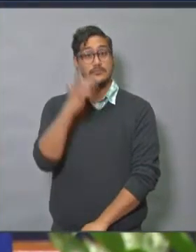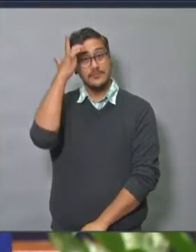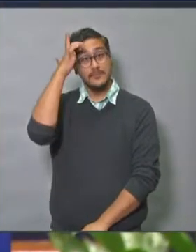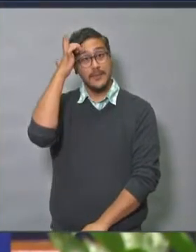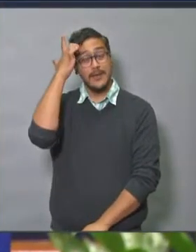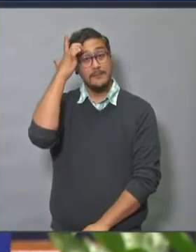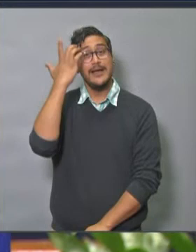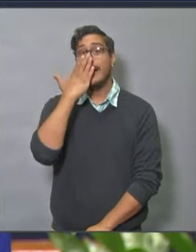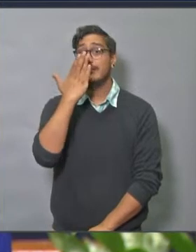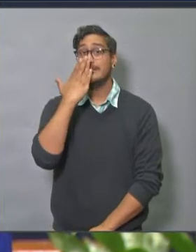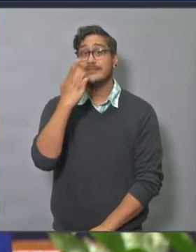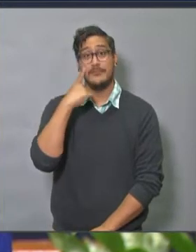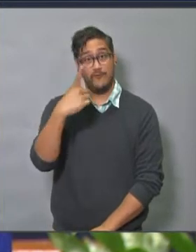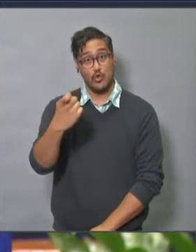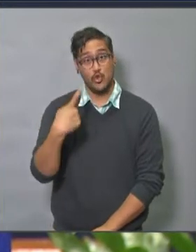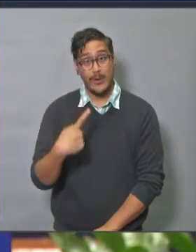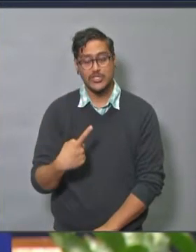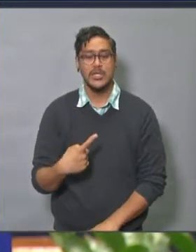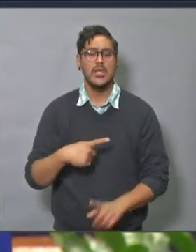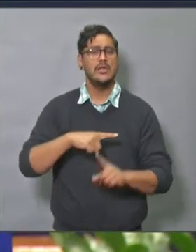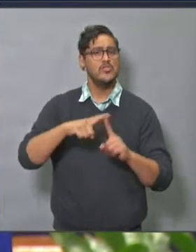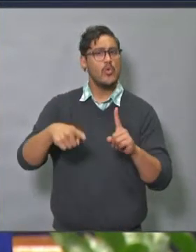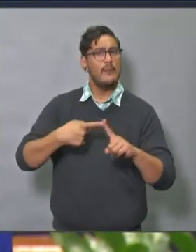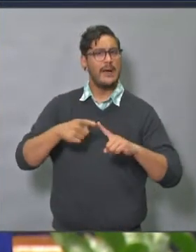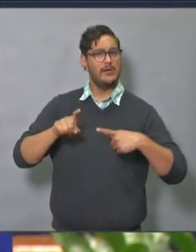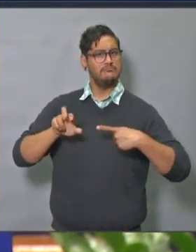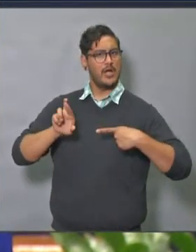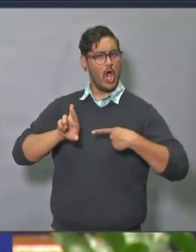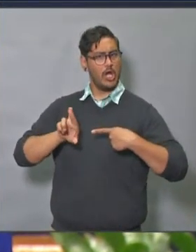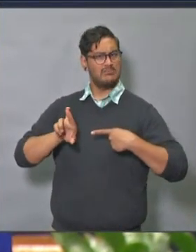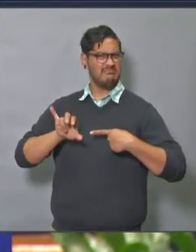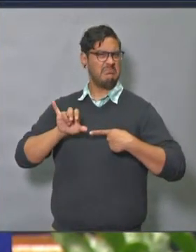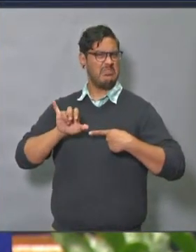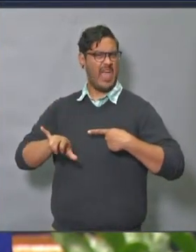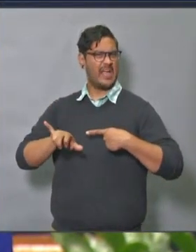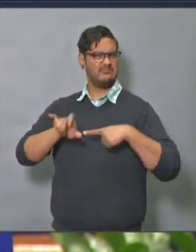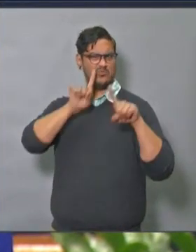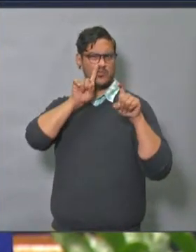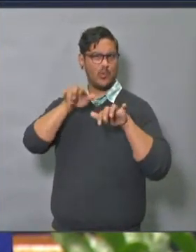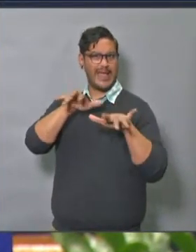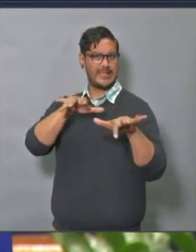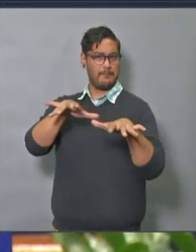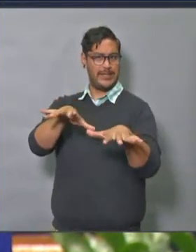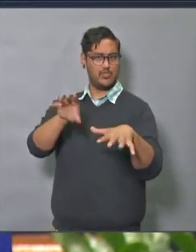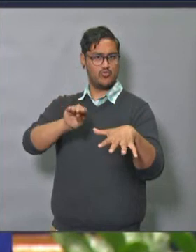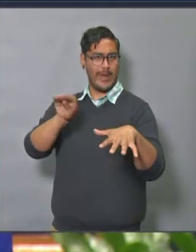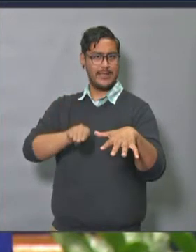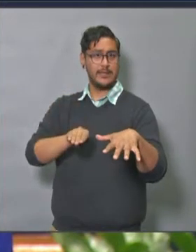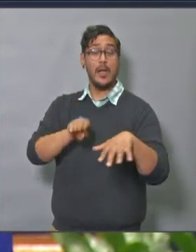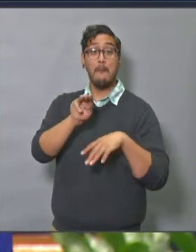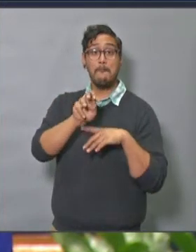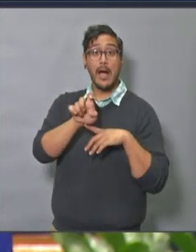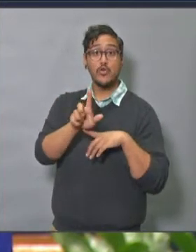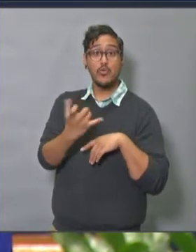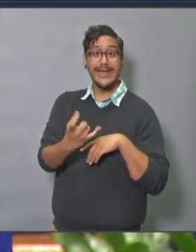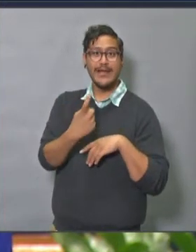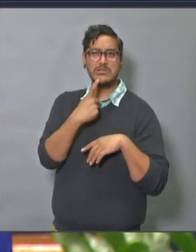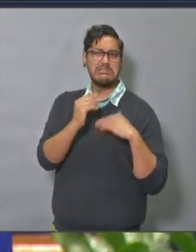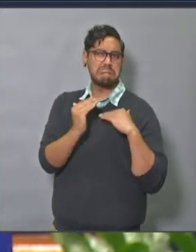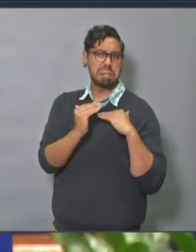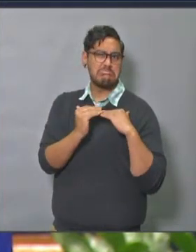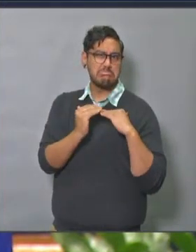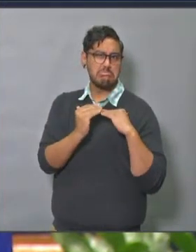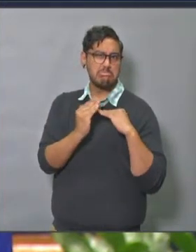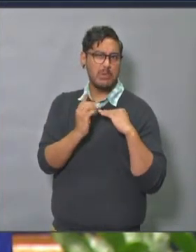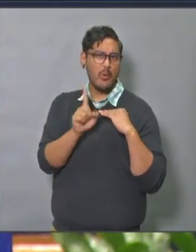Hi, thanks for the question. So with respect to the R, the effective transmission rate, the model projects that it's running just slightly above 1, I would say